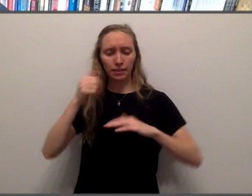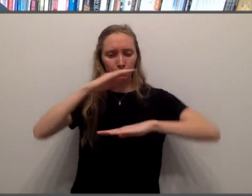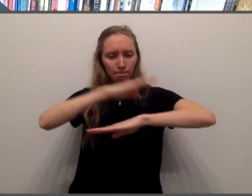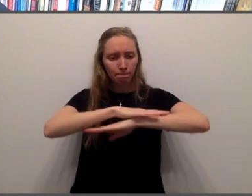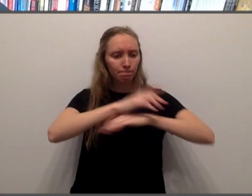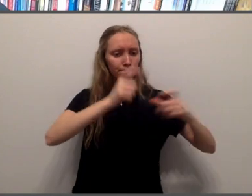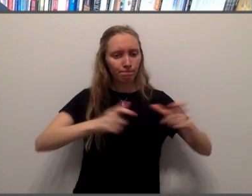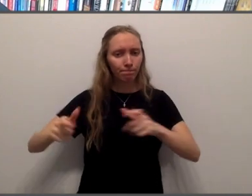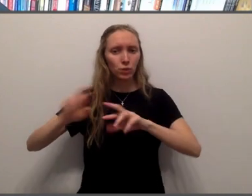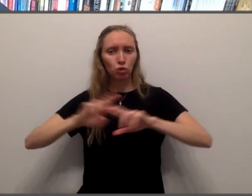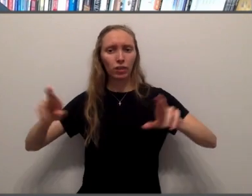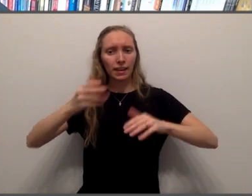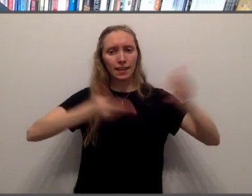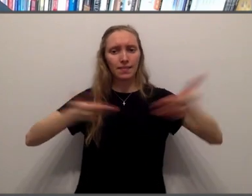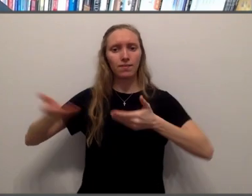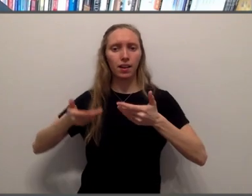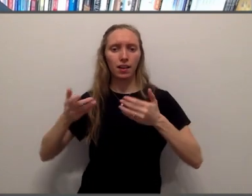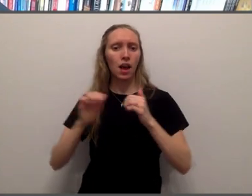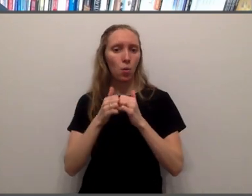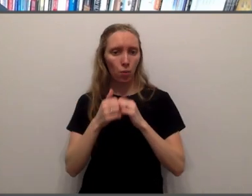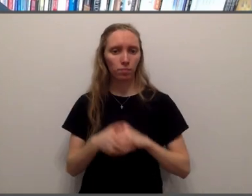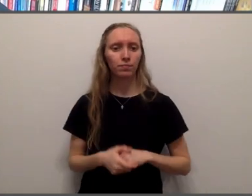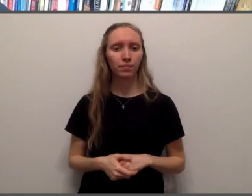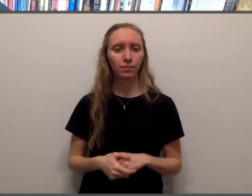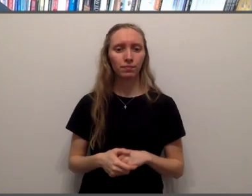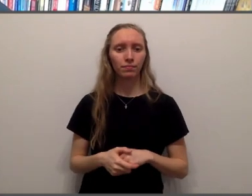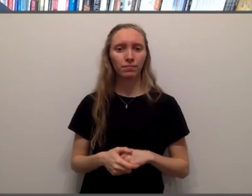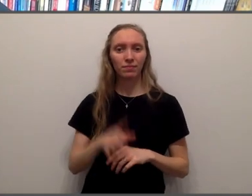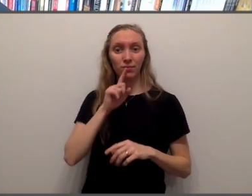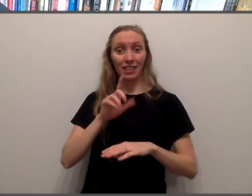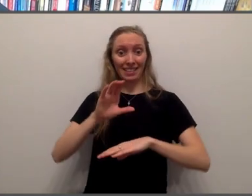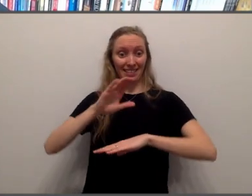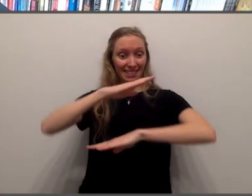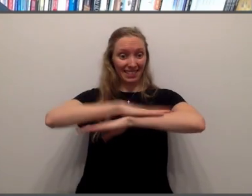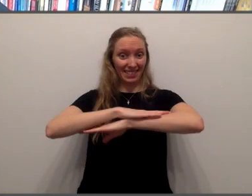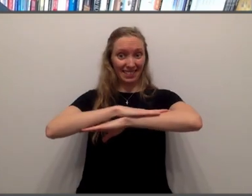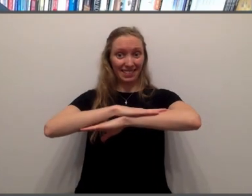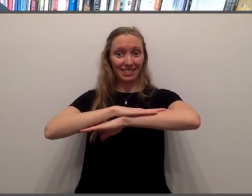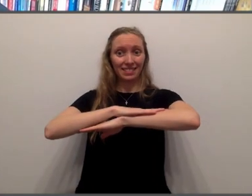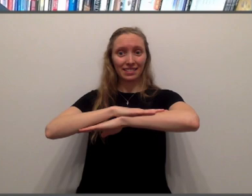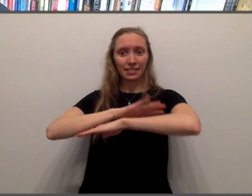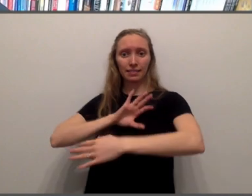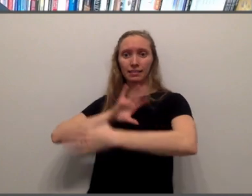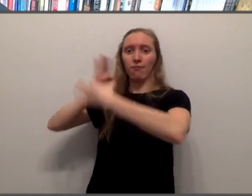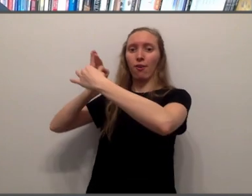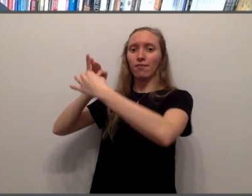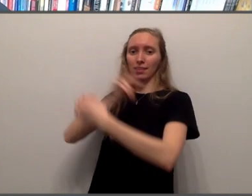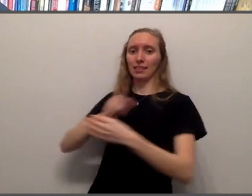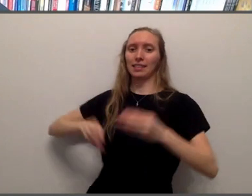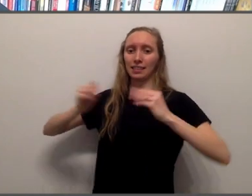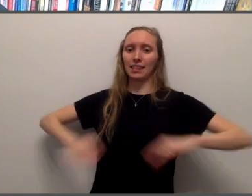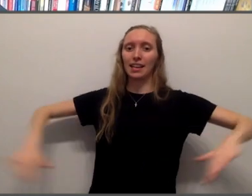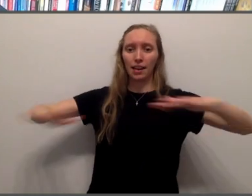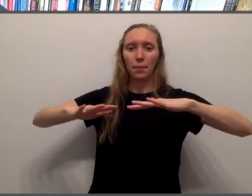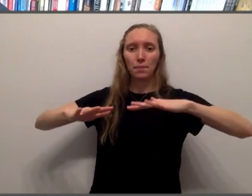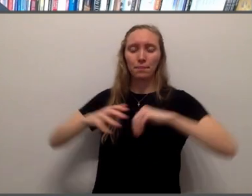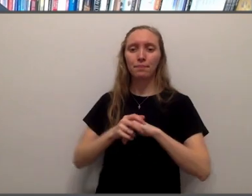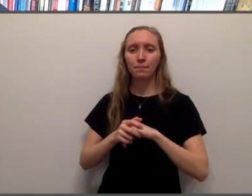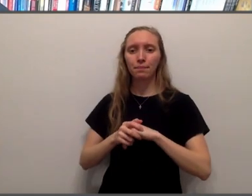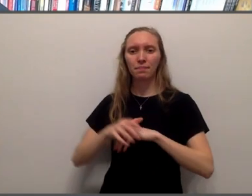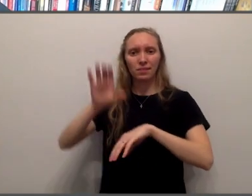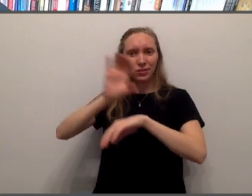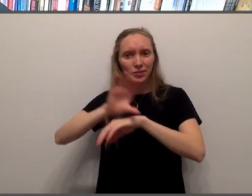kingdom. You notice that Jesus has a way of helping us to understand that